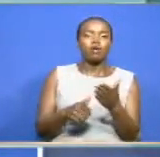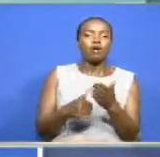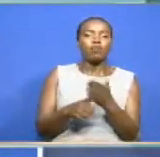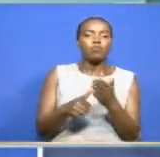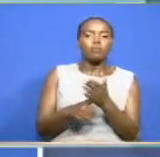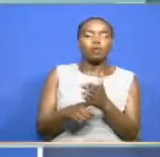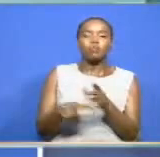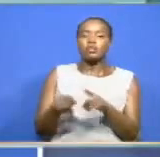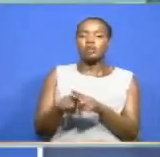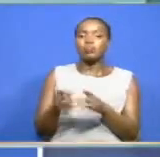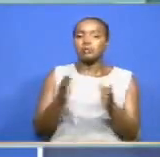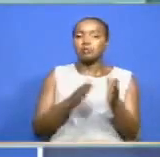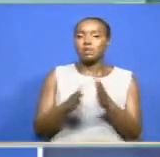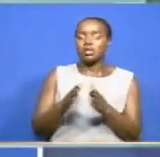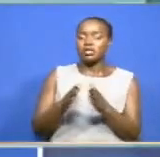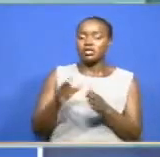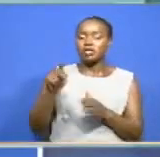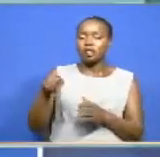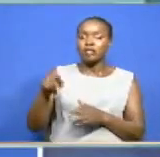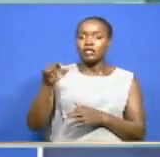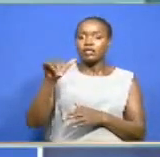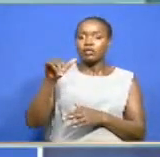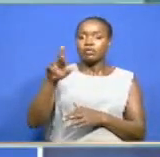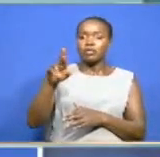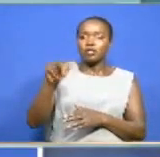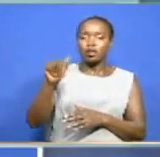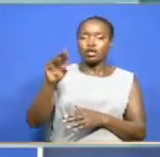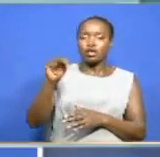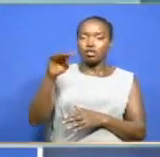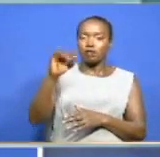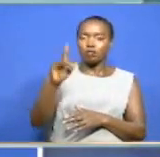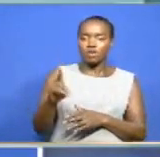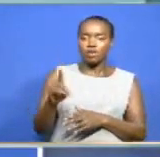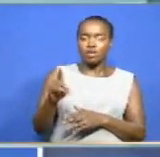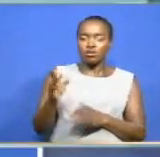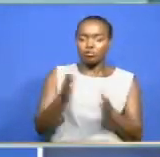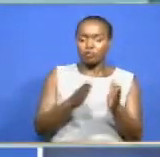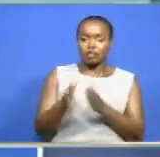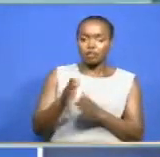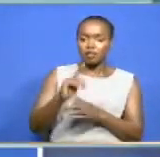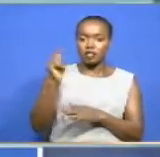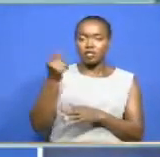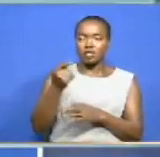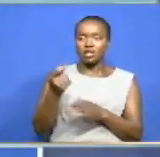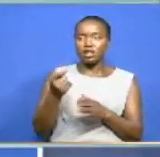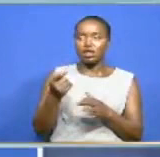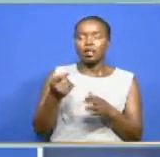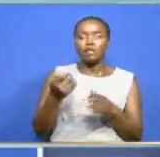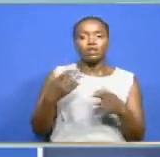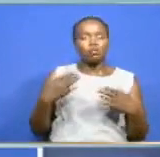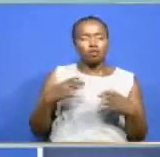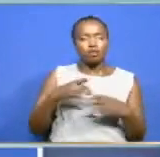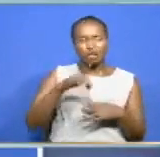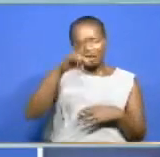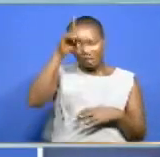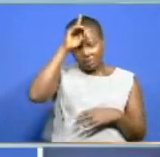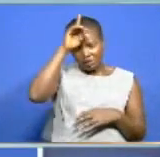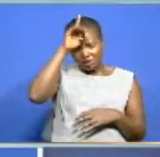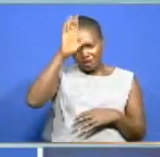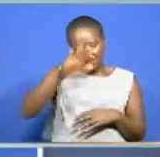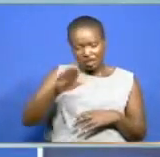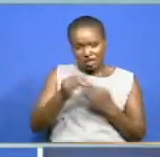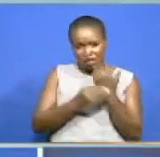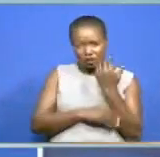schemes that we saw in Kenya, because these are, I don't want to call people in the urban rural areas poor. They are not poor